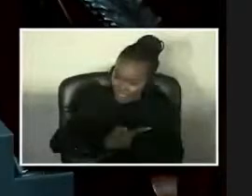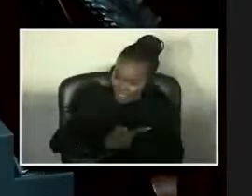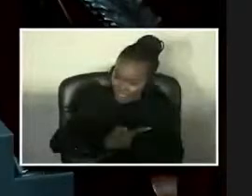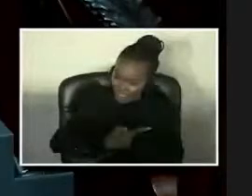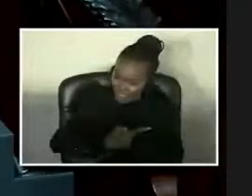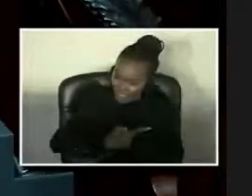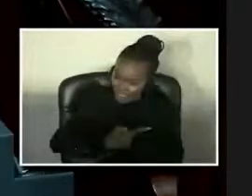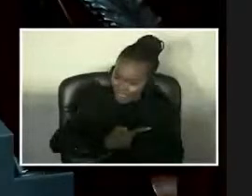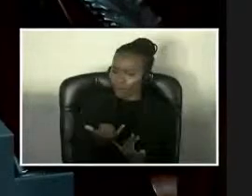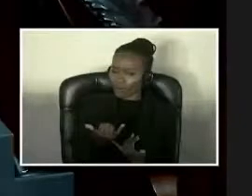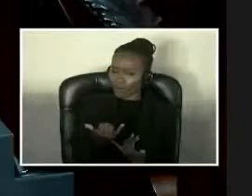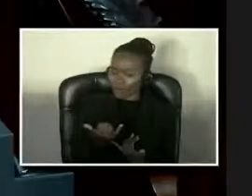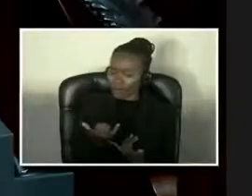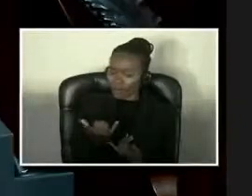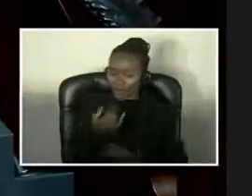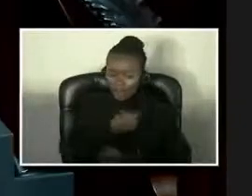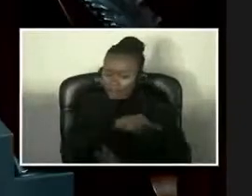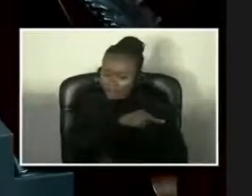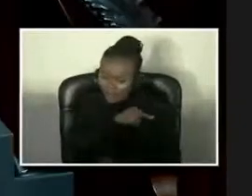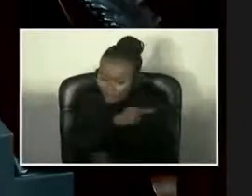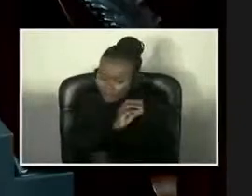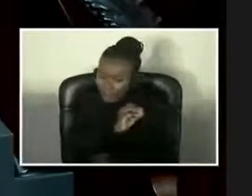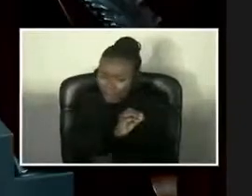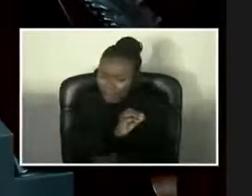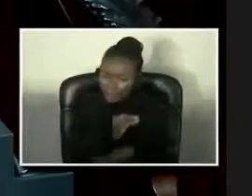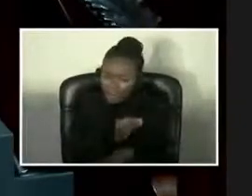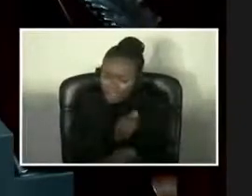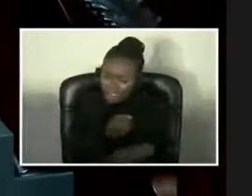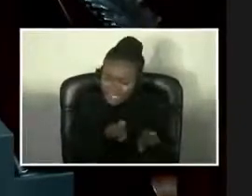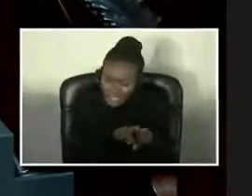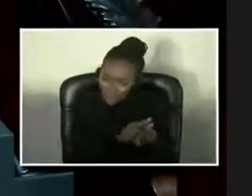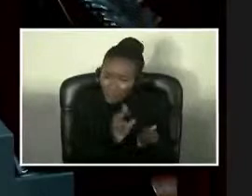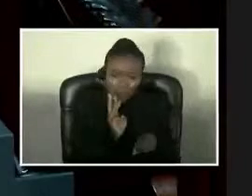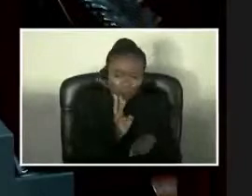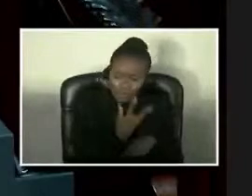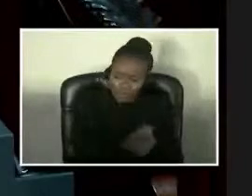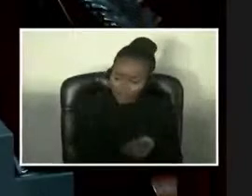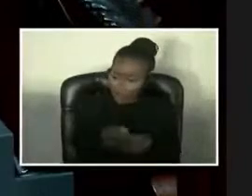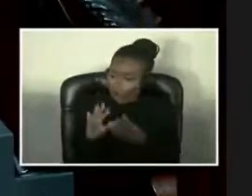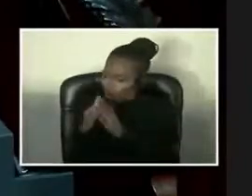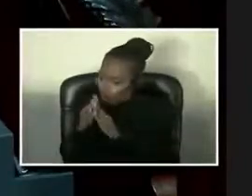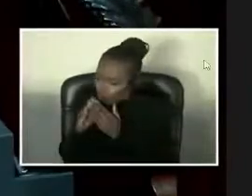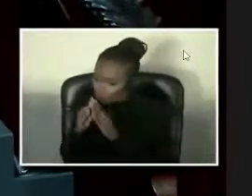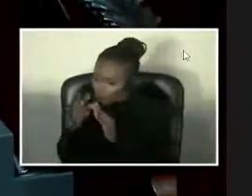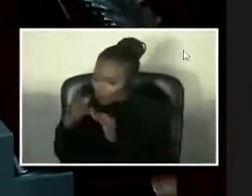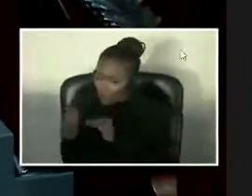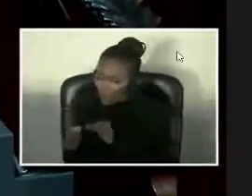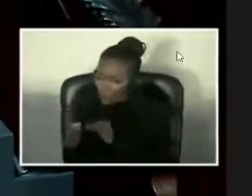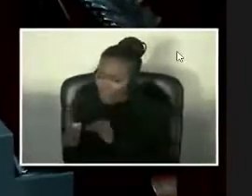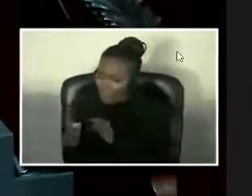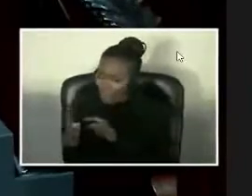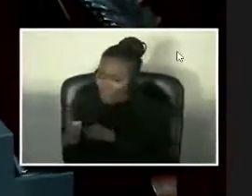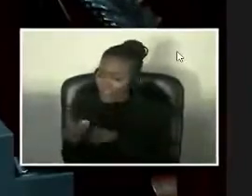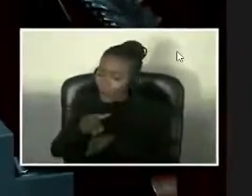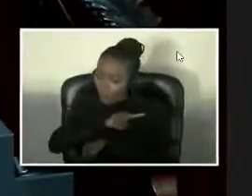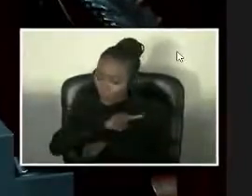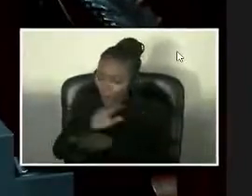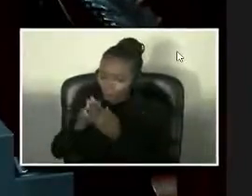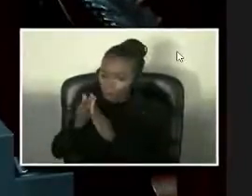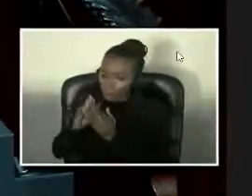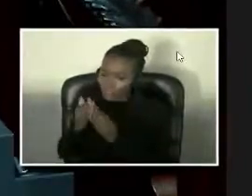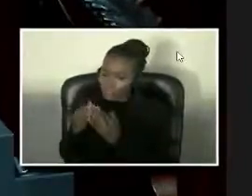from communities don't have water not because communities went and broke pipes not because the